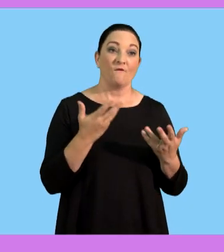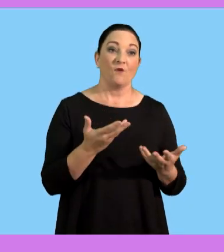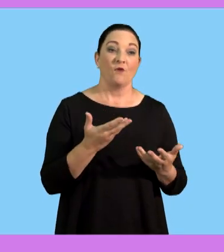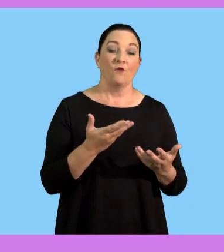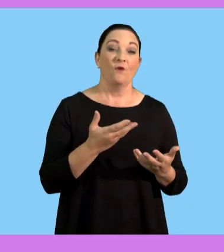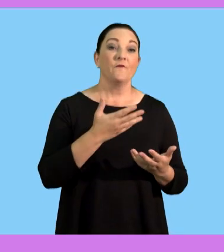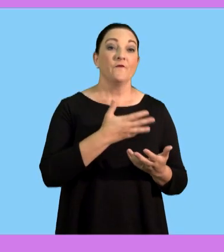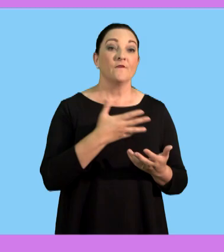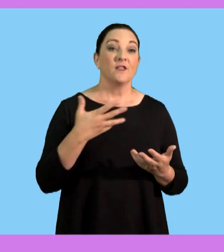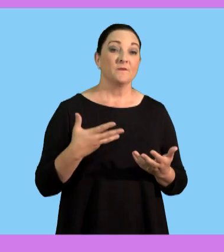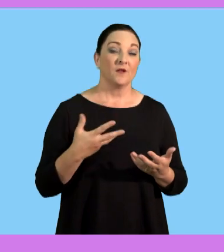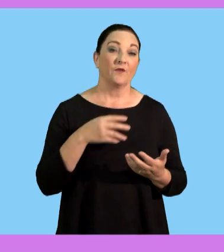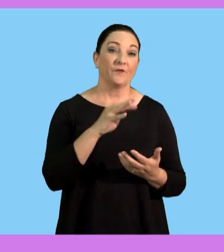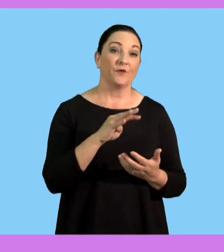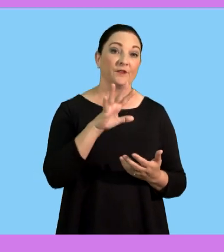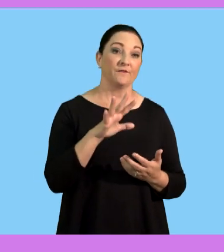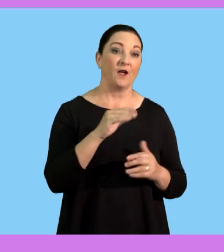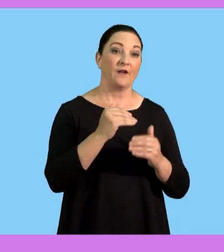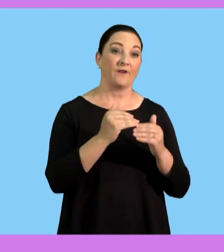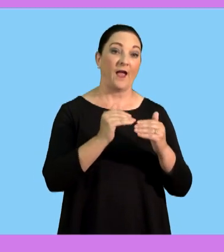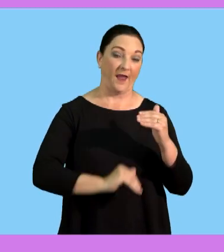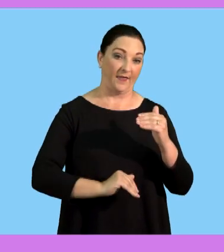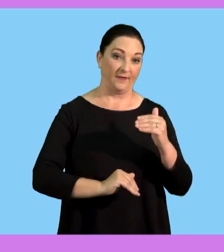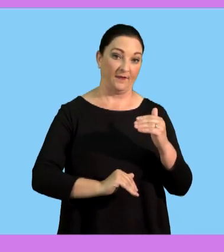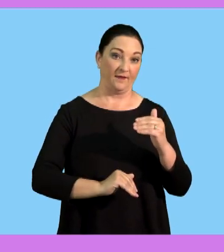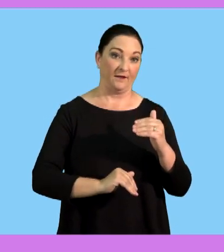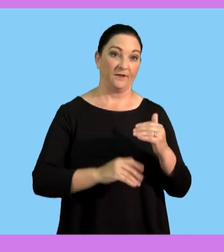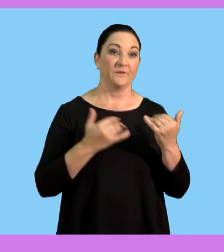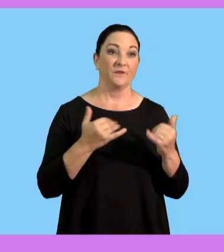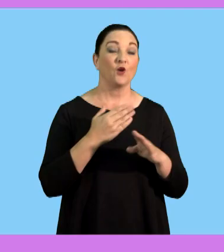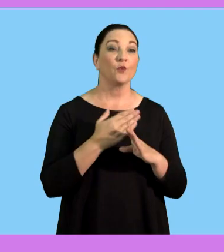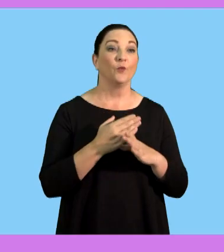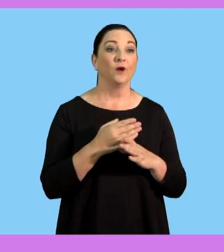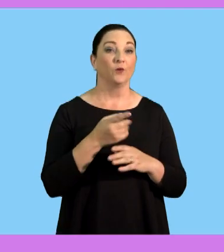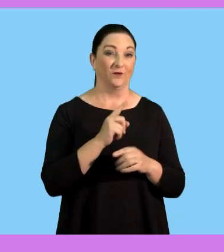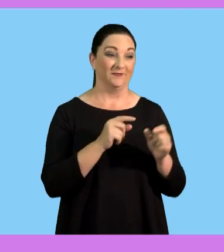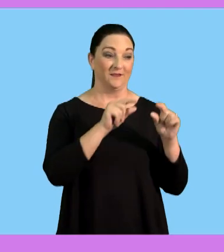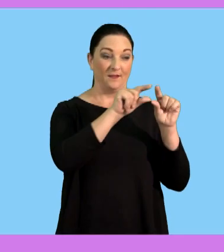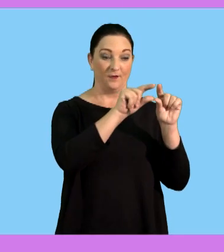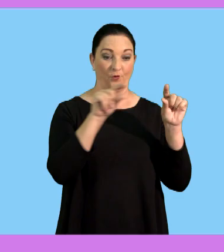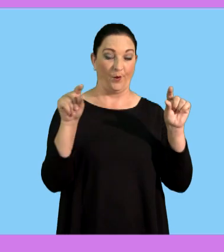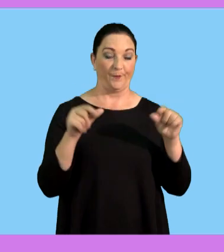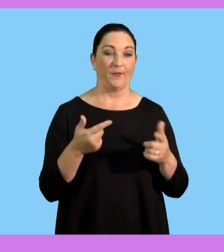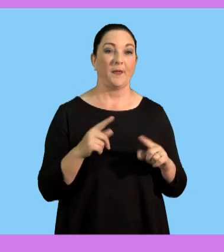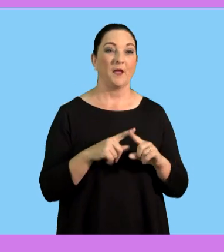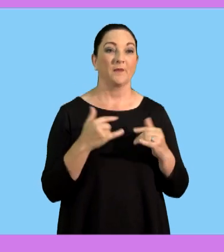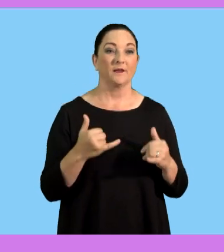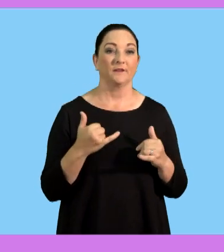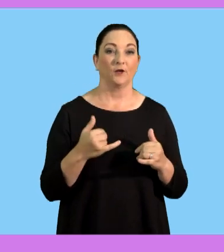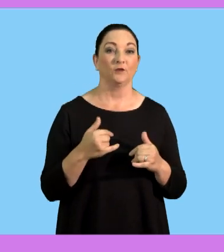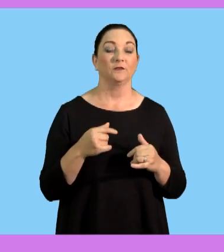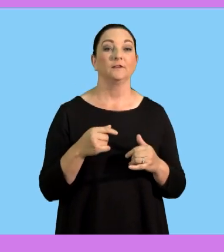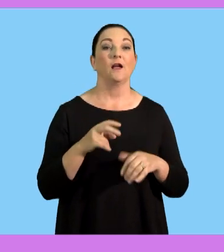being a female 45 years and under. Right, so here's 45 years and under we are working with.